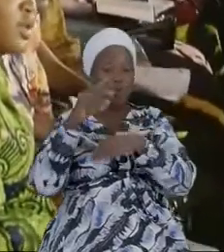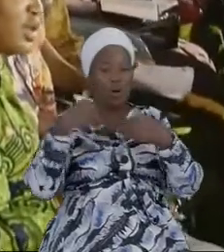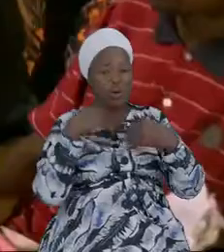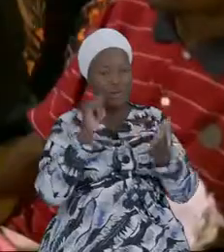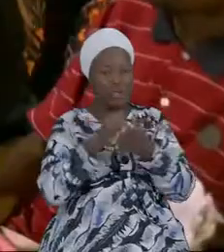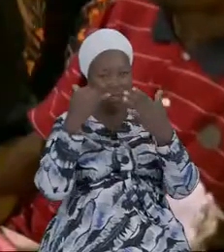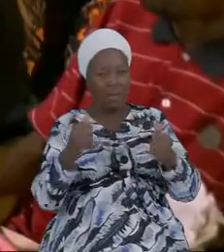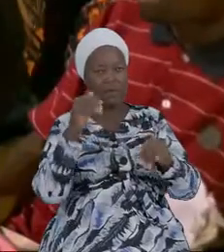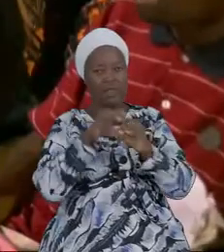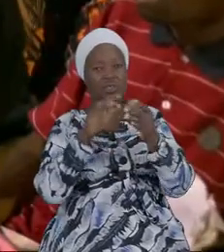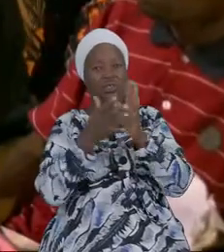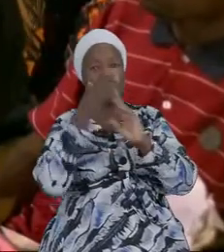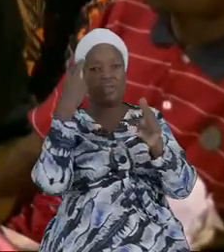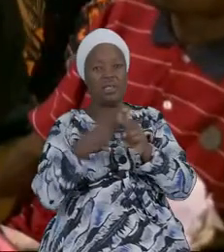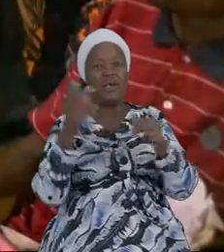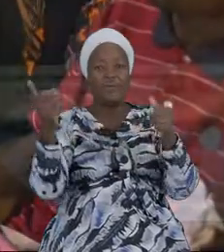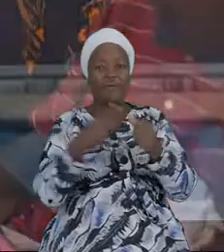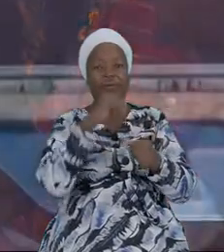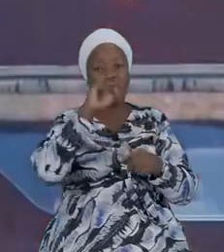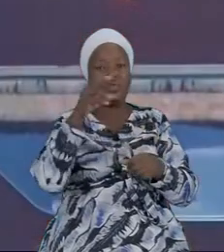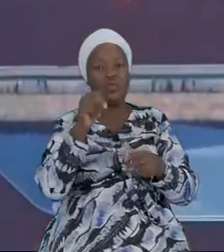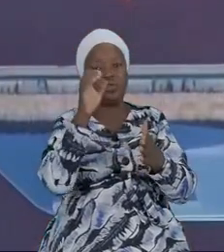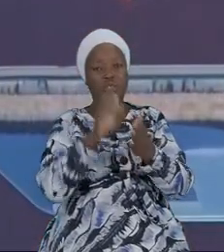in Jesus' name.